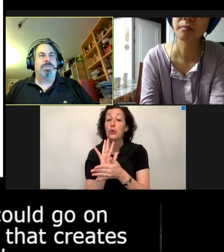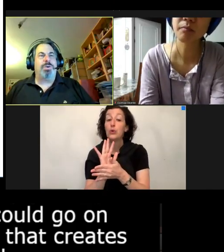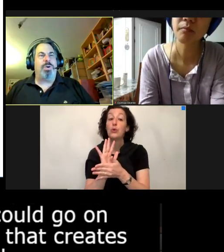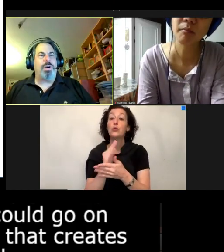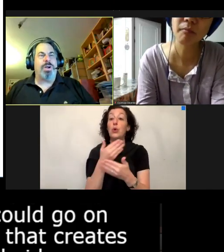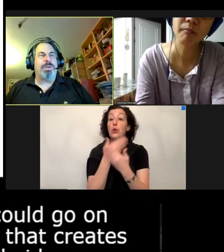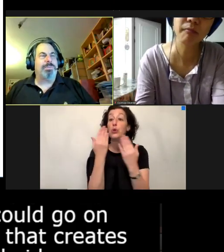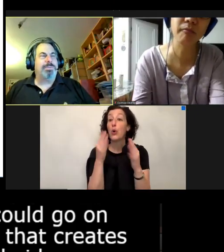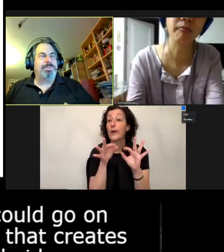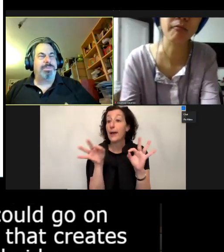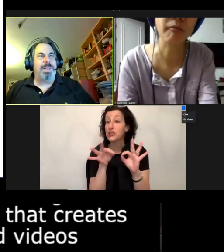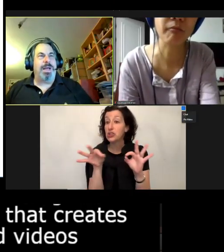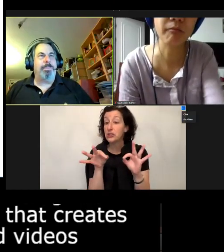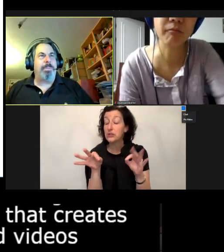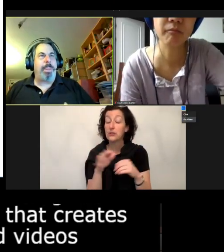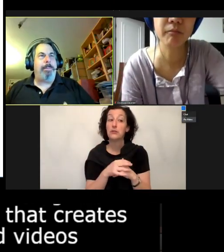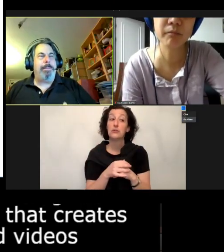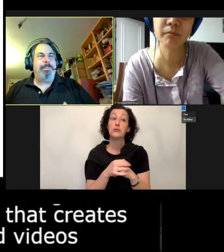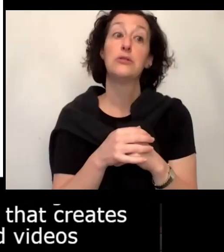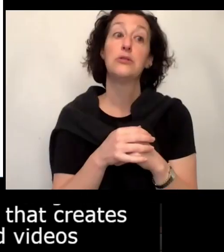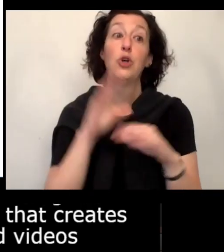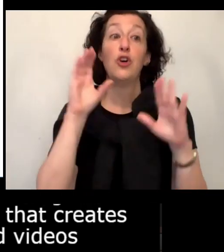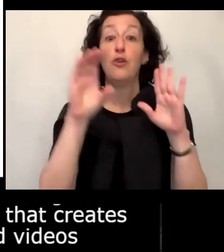captions or